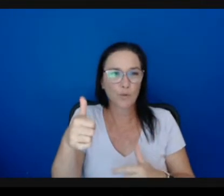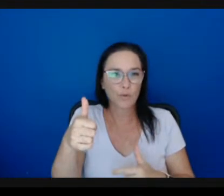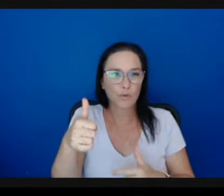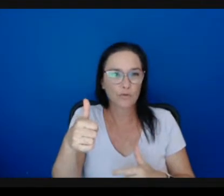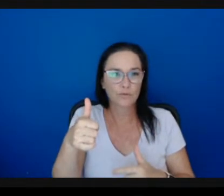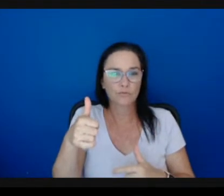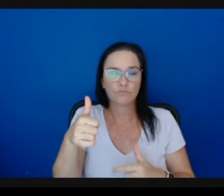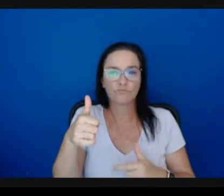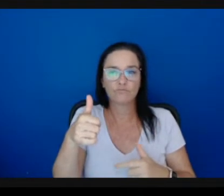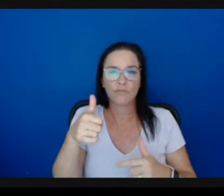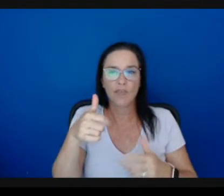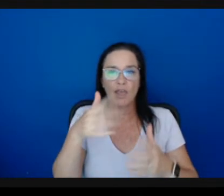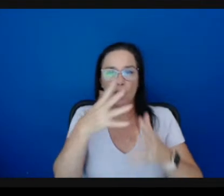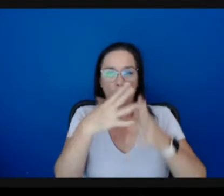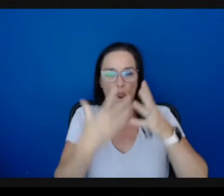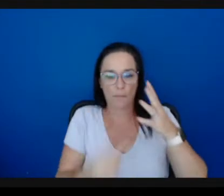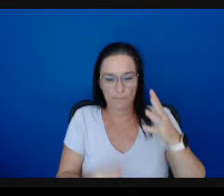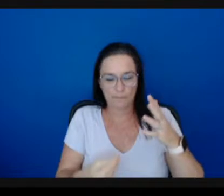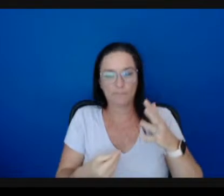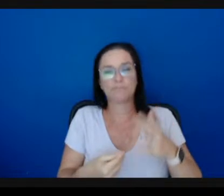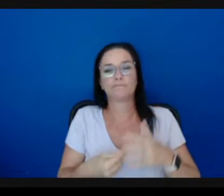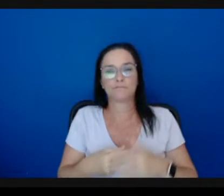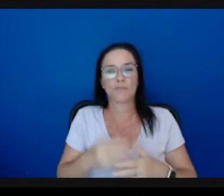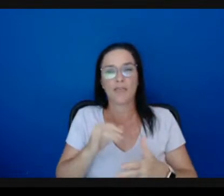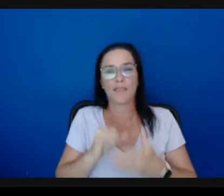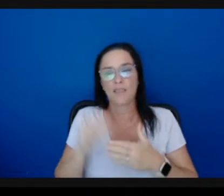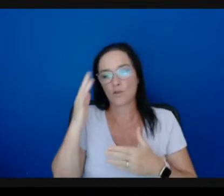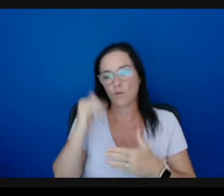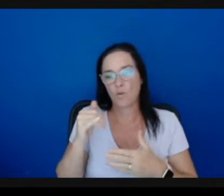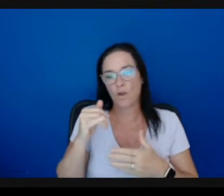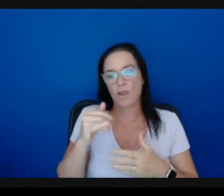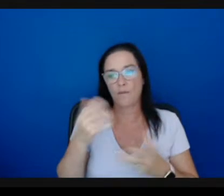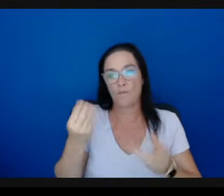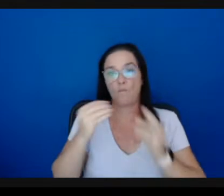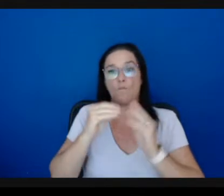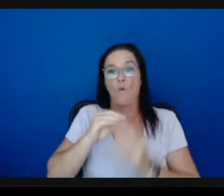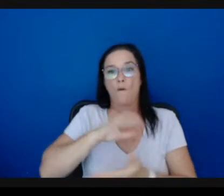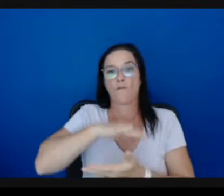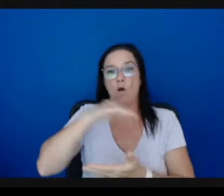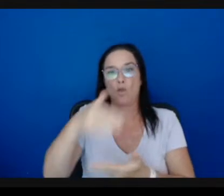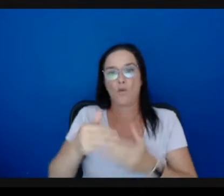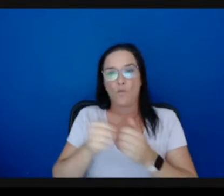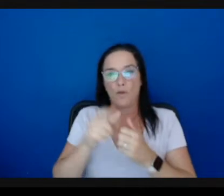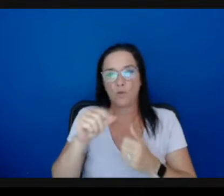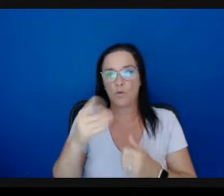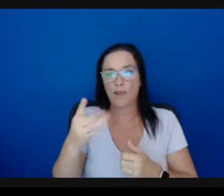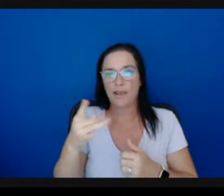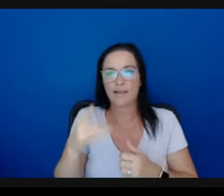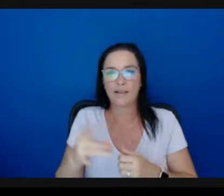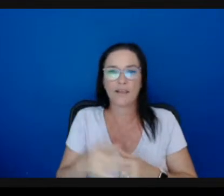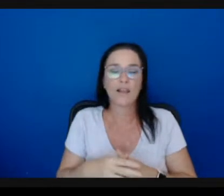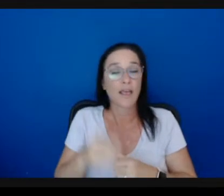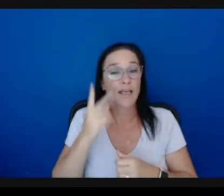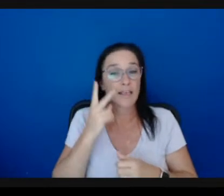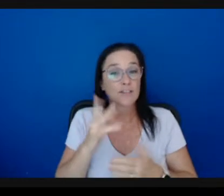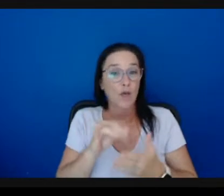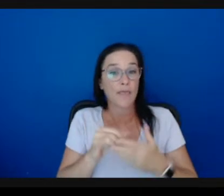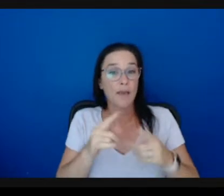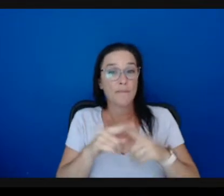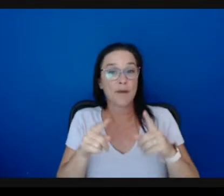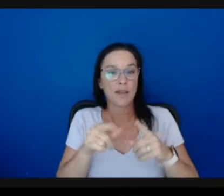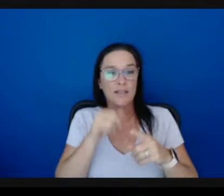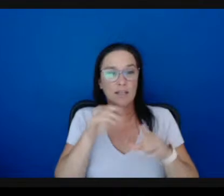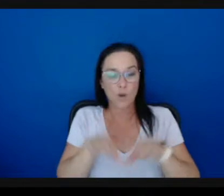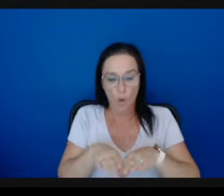from the summit, and that's why the volume was also much larger in 2018. But they saw a little bit of that. It just didn't open the rift enough, and it didn't drain